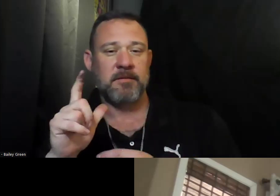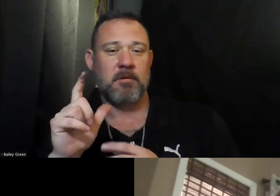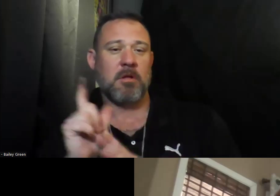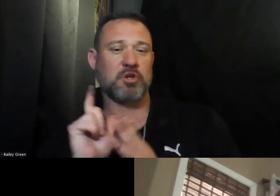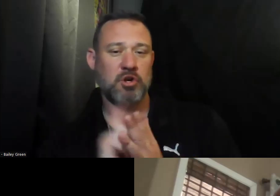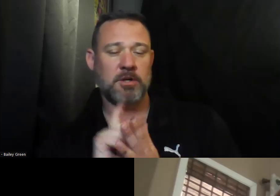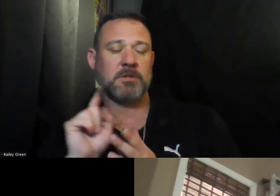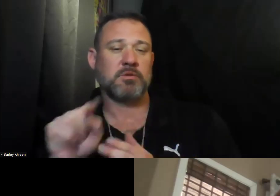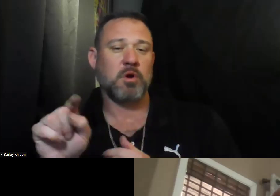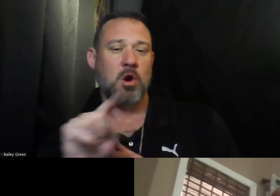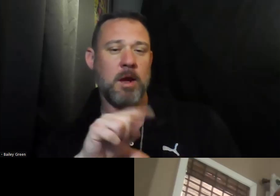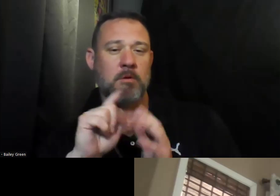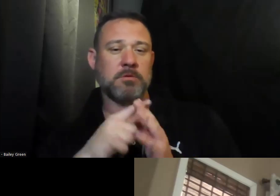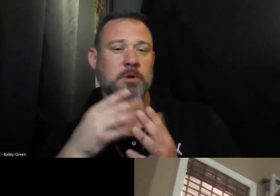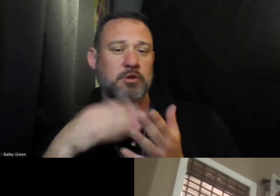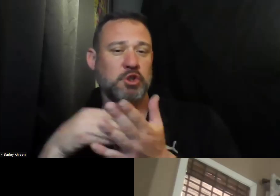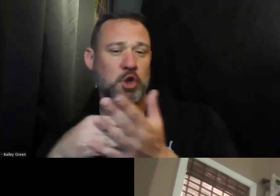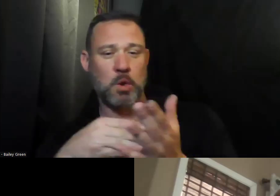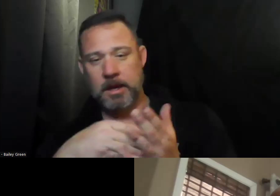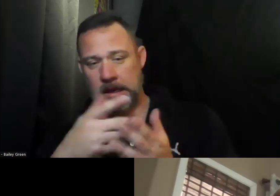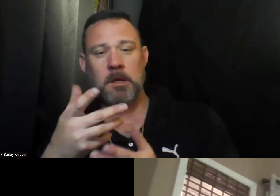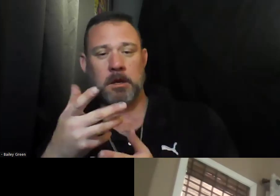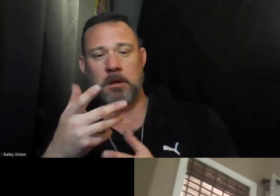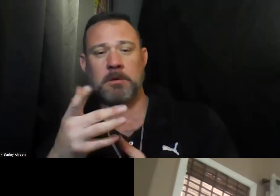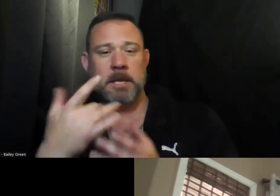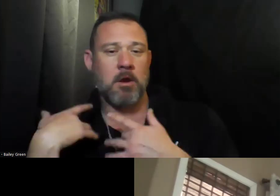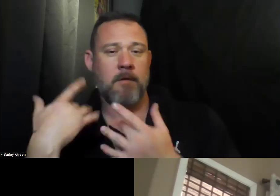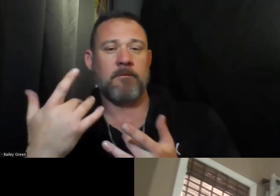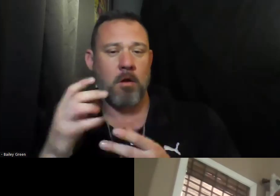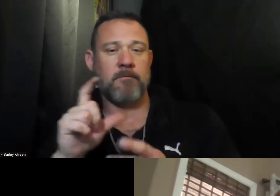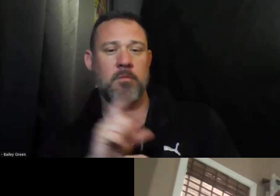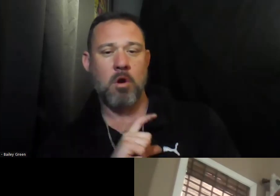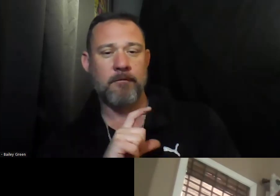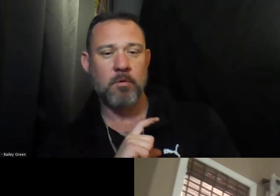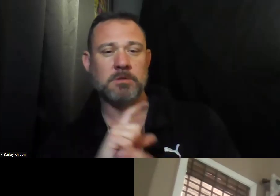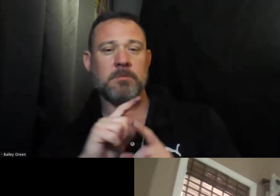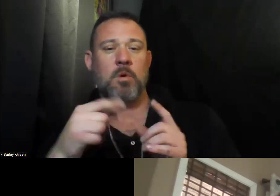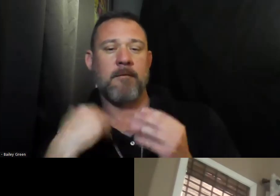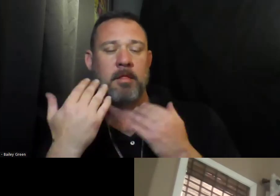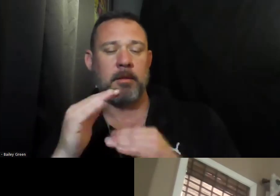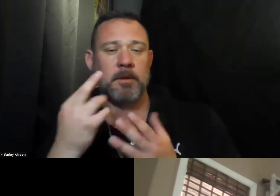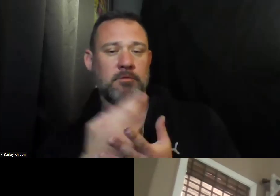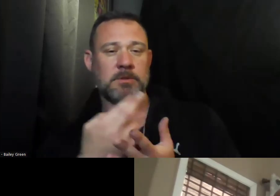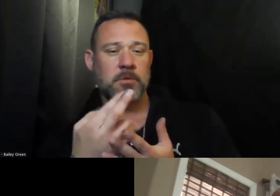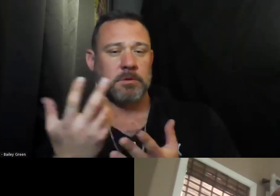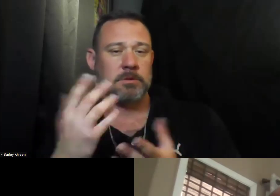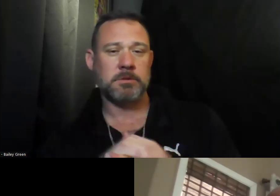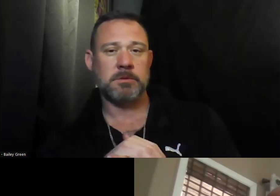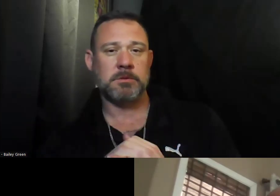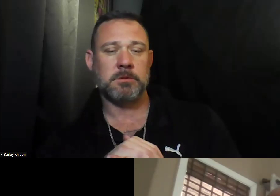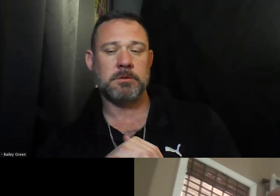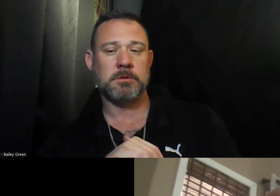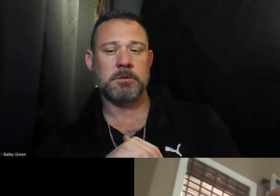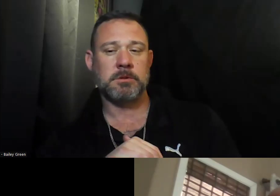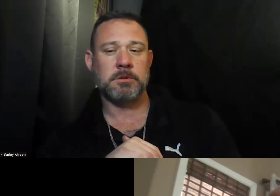out and start suing them and take a little burden off law enforcement where we have limited resources. I think